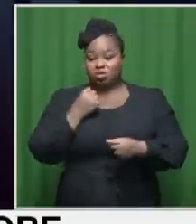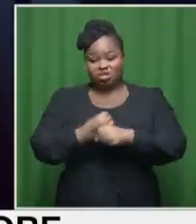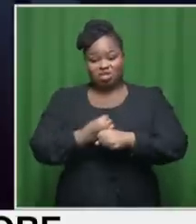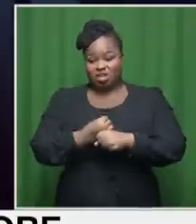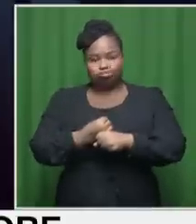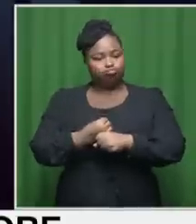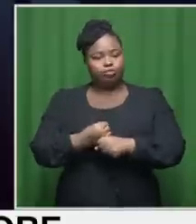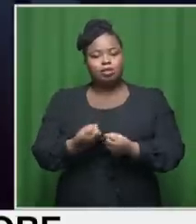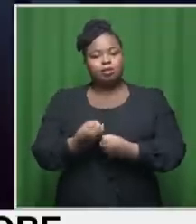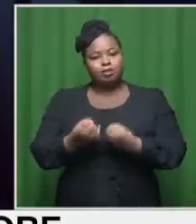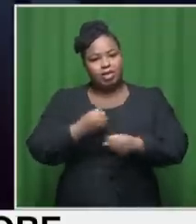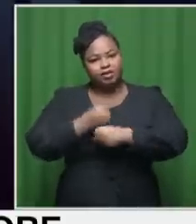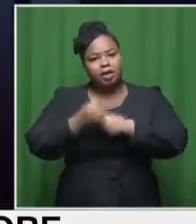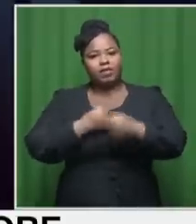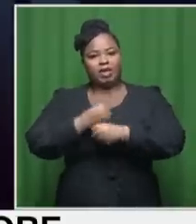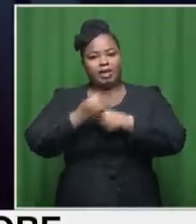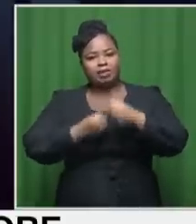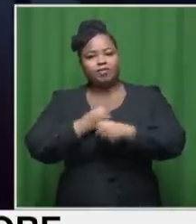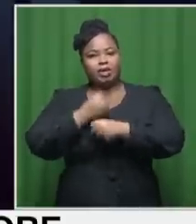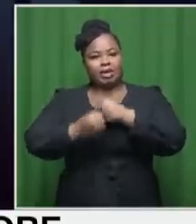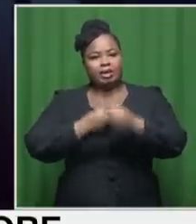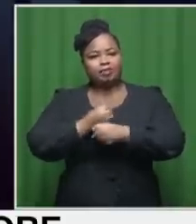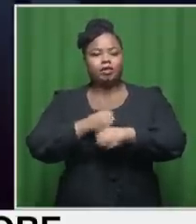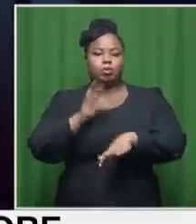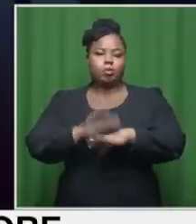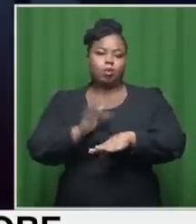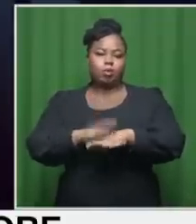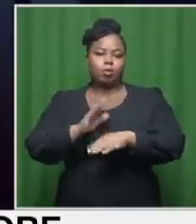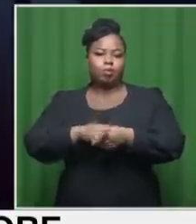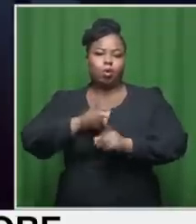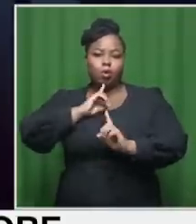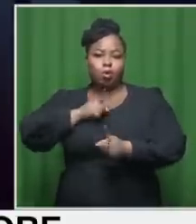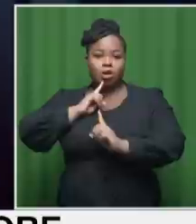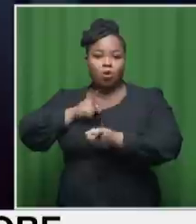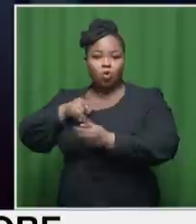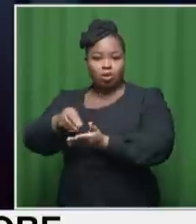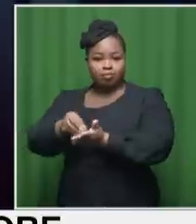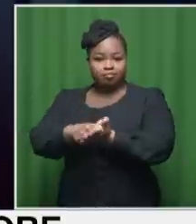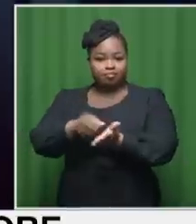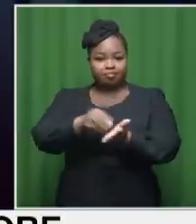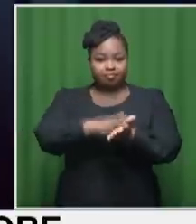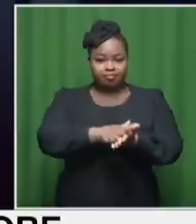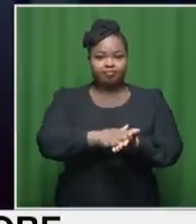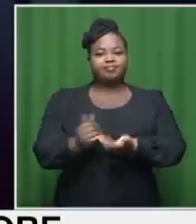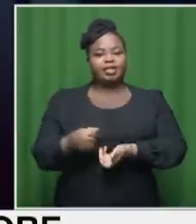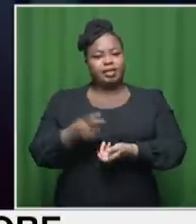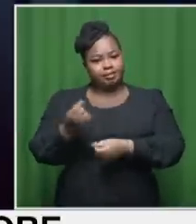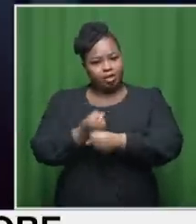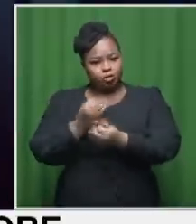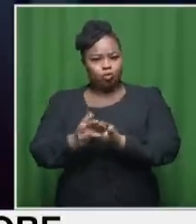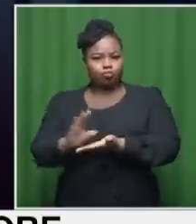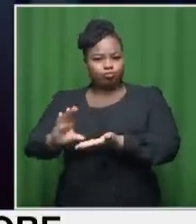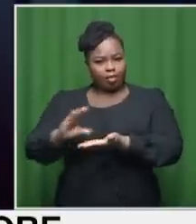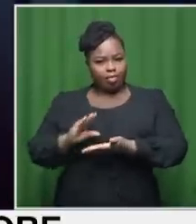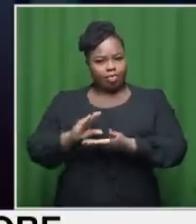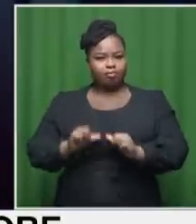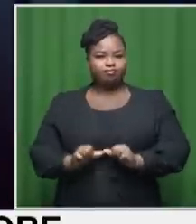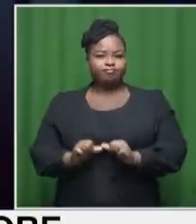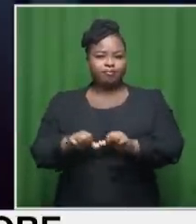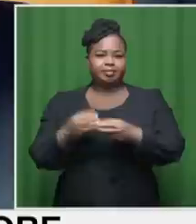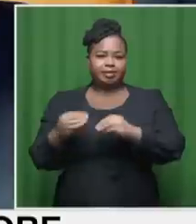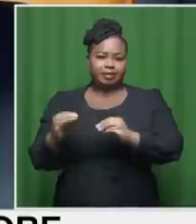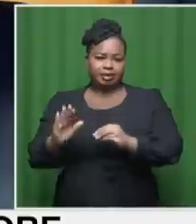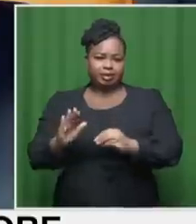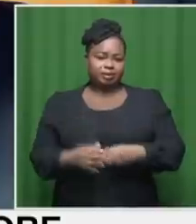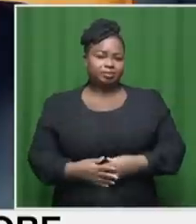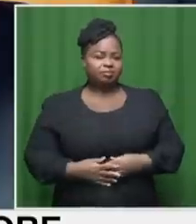It's multi-year orders. We need to grow that order book to ensure that the business is sustainable into the future. You mentioned